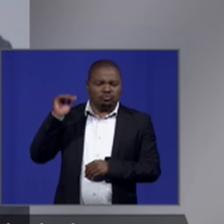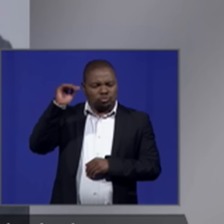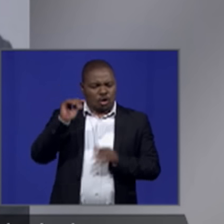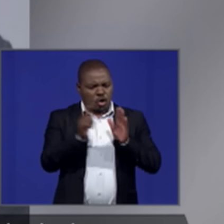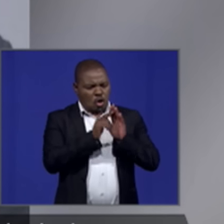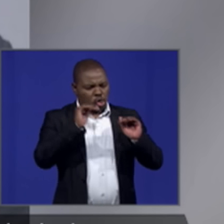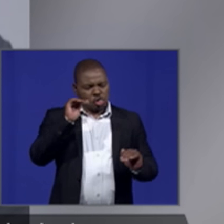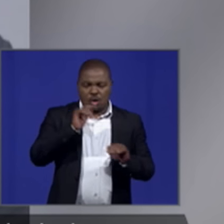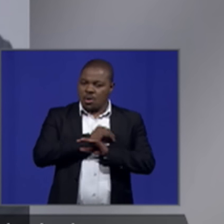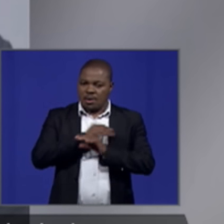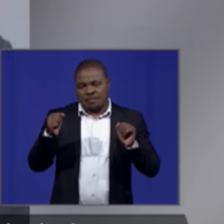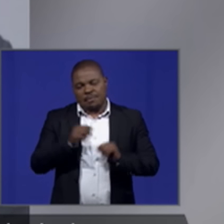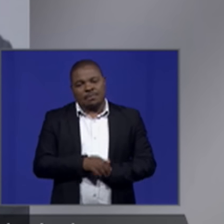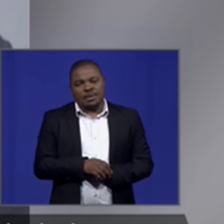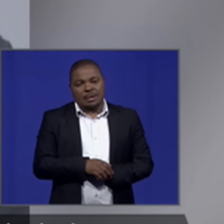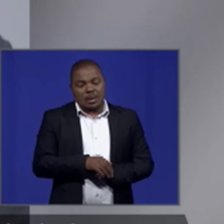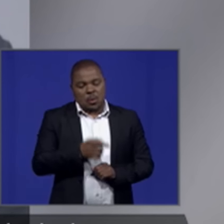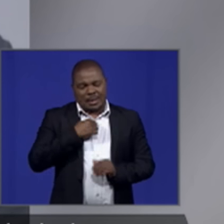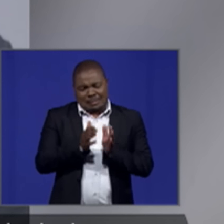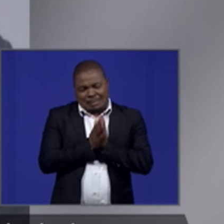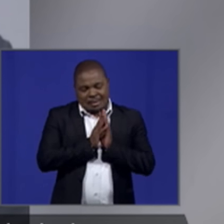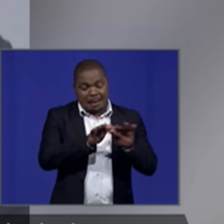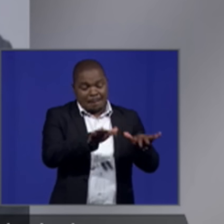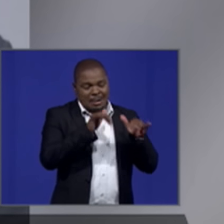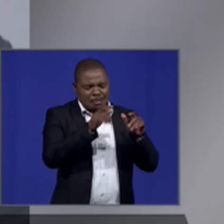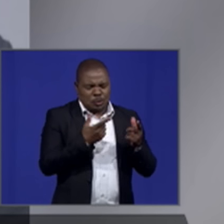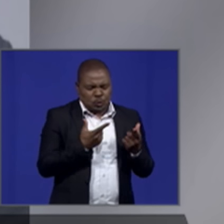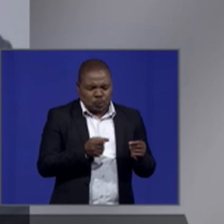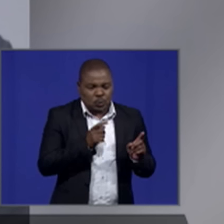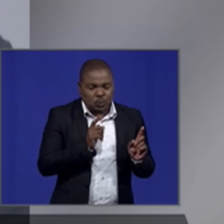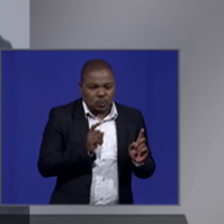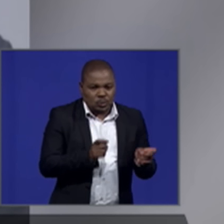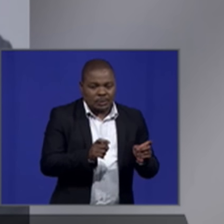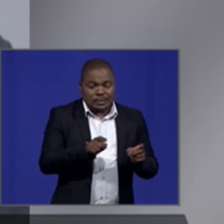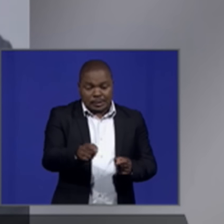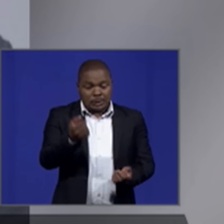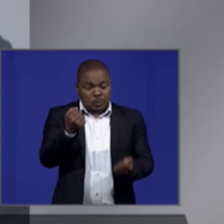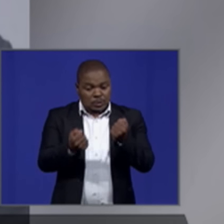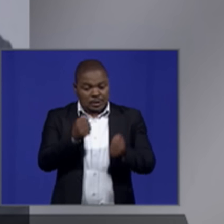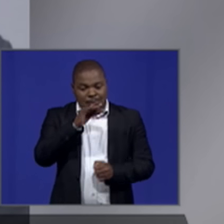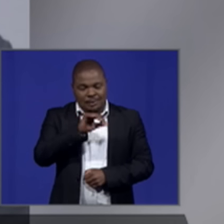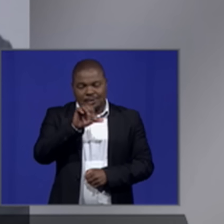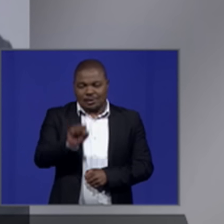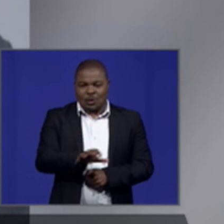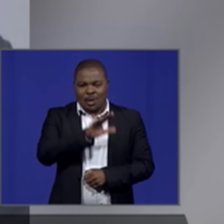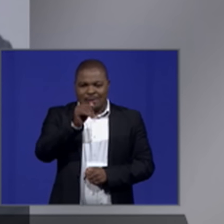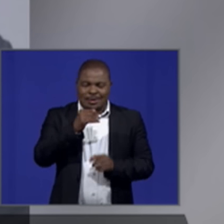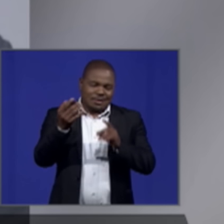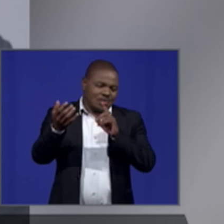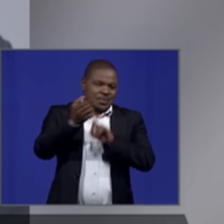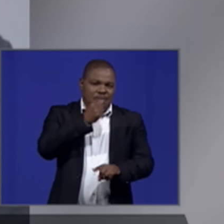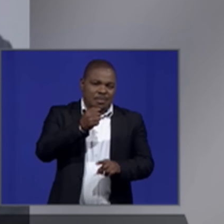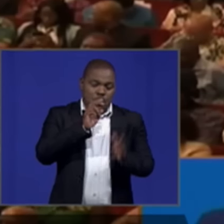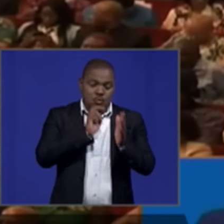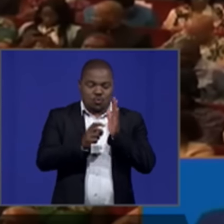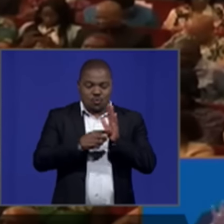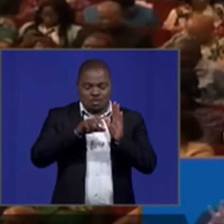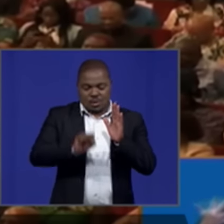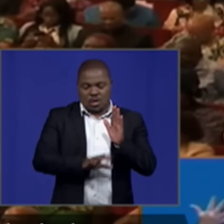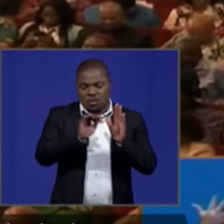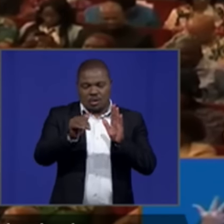to act and act fast. This judgment is a victory for constitutional accountability and the rule of law in South